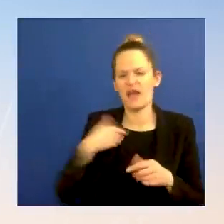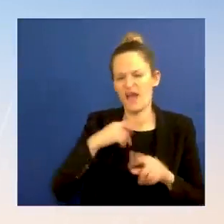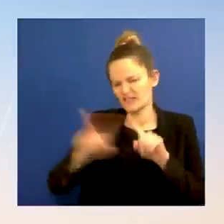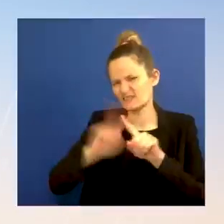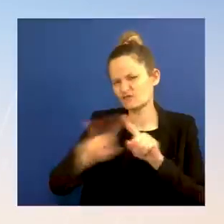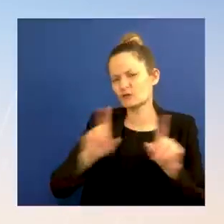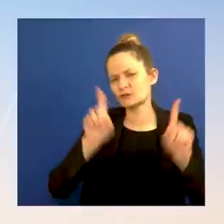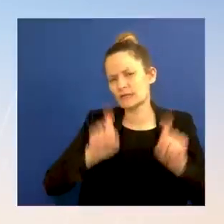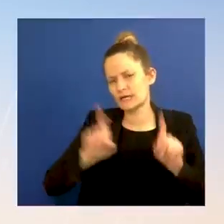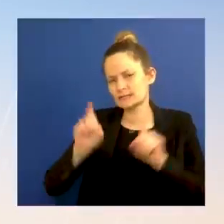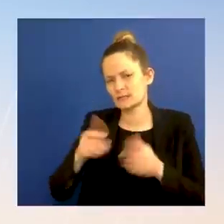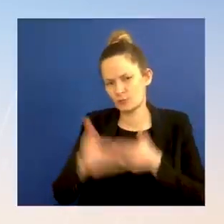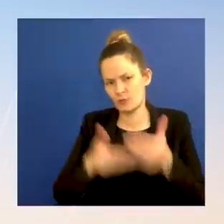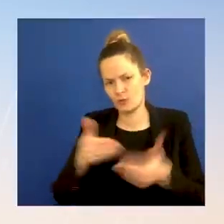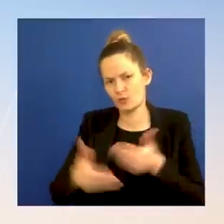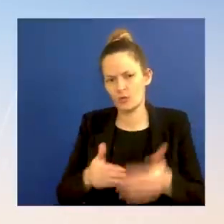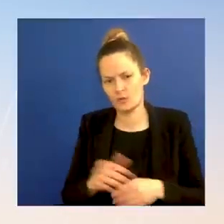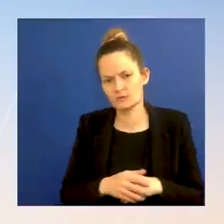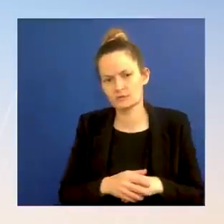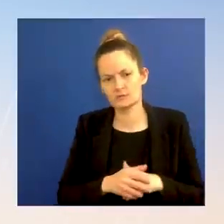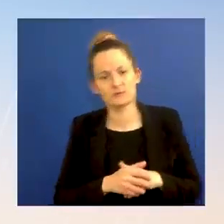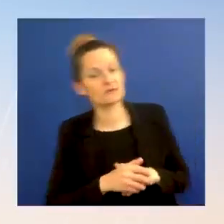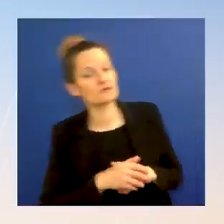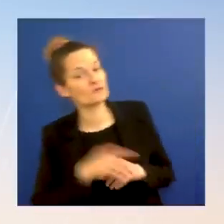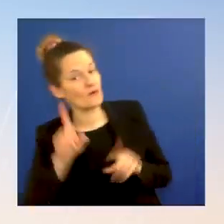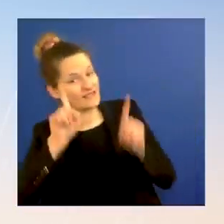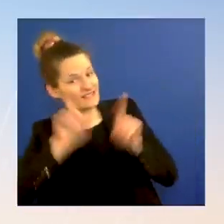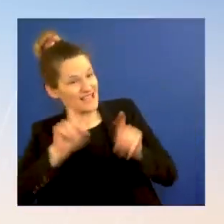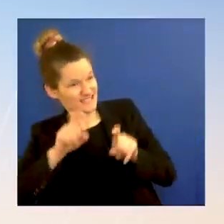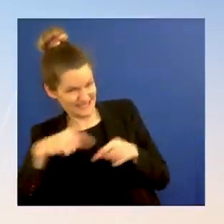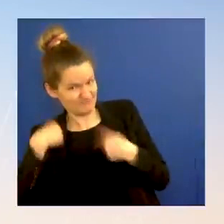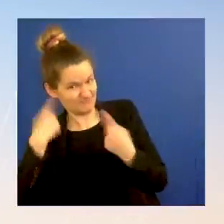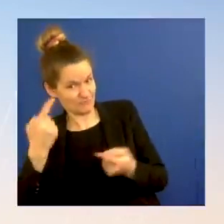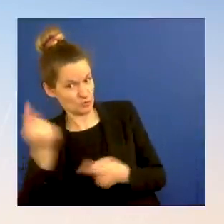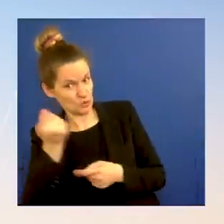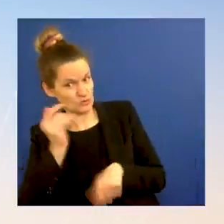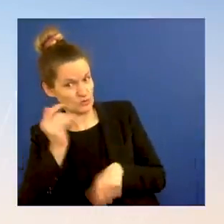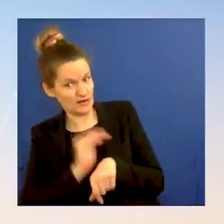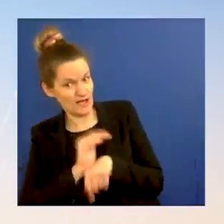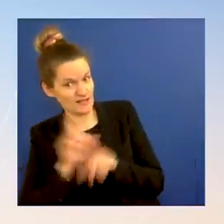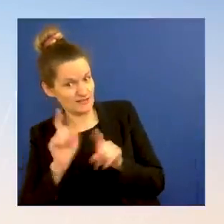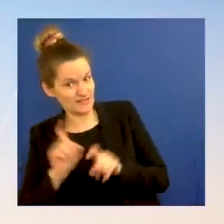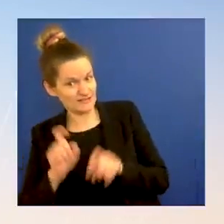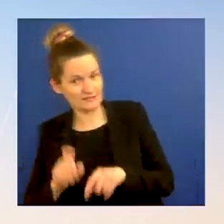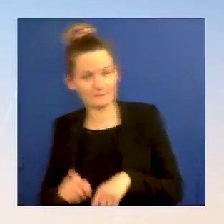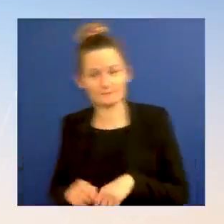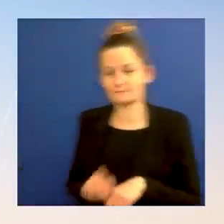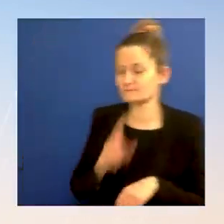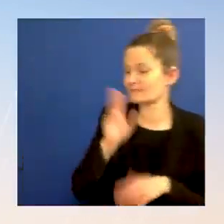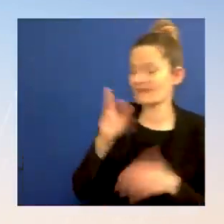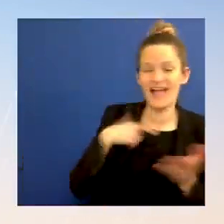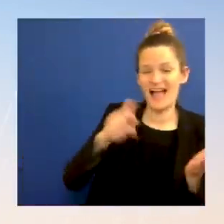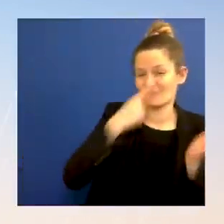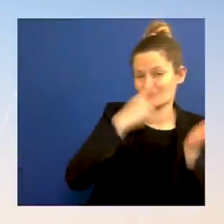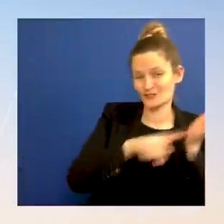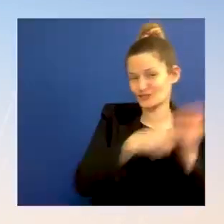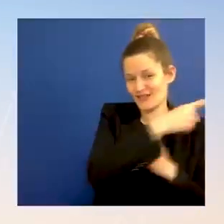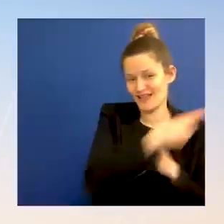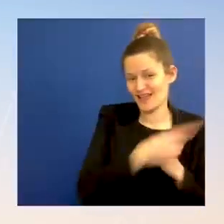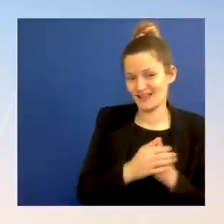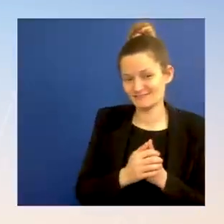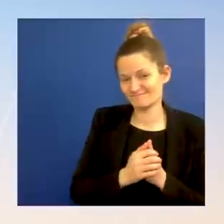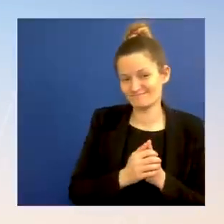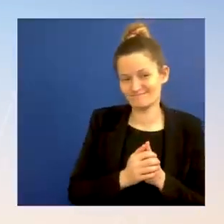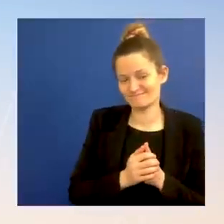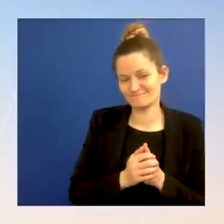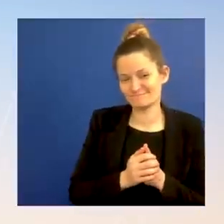Tuesday night, State of the Union? Let me check, and we will get the answer back out to all of you after the briefing. Go ahead. Ukraine